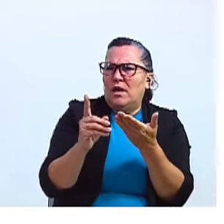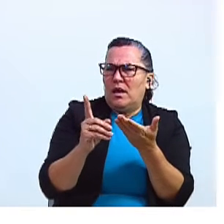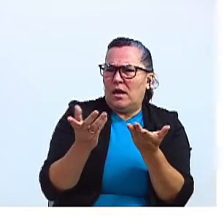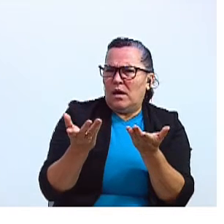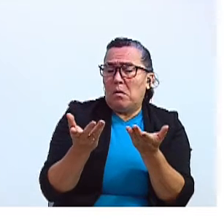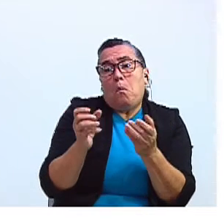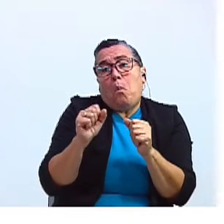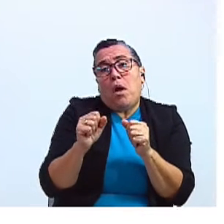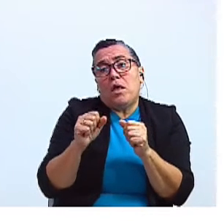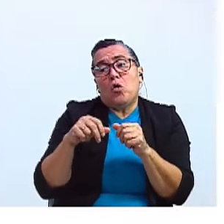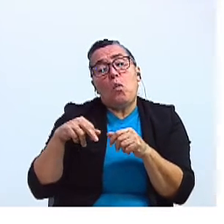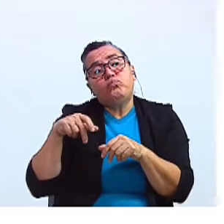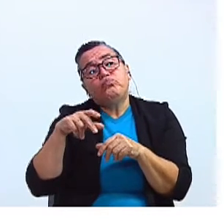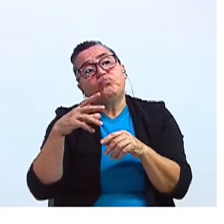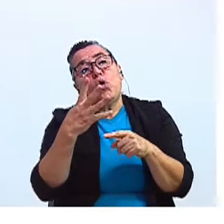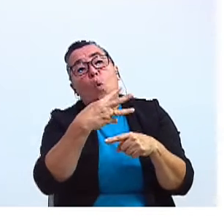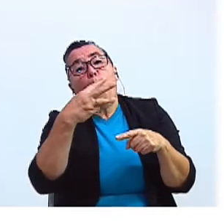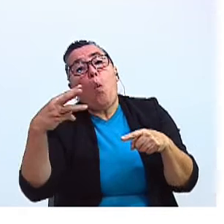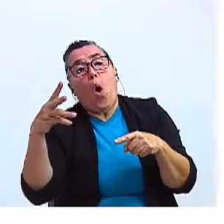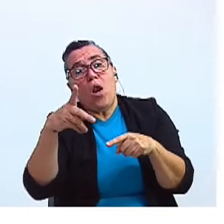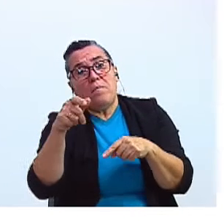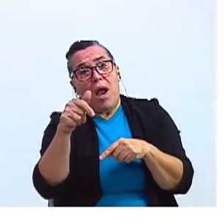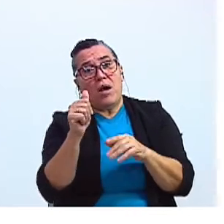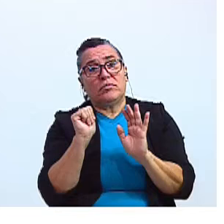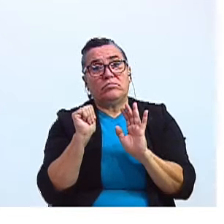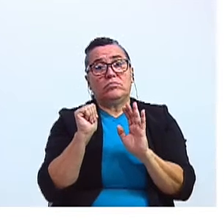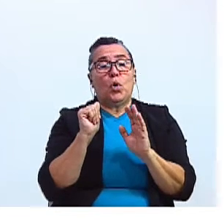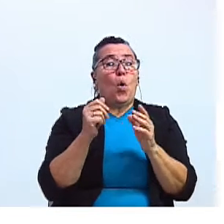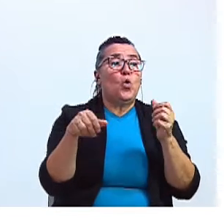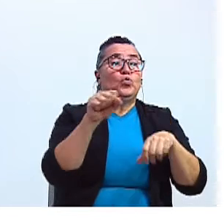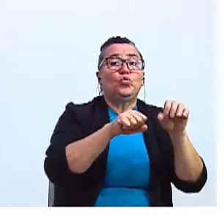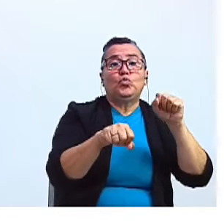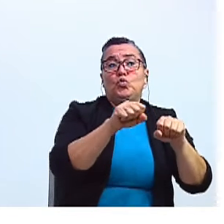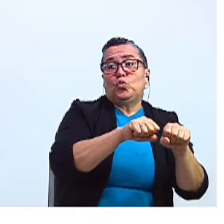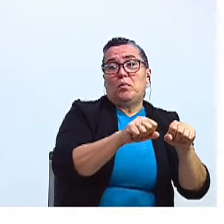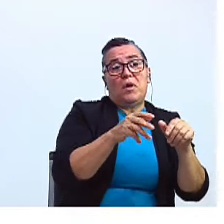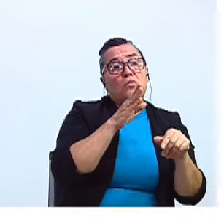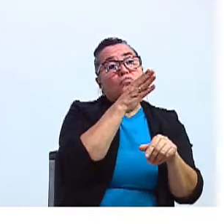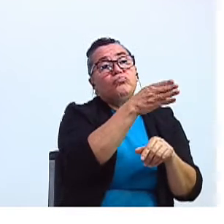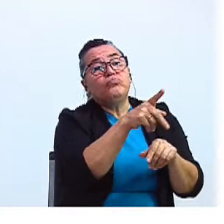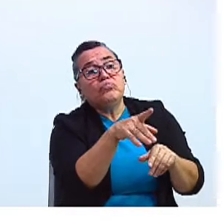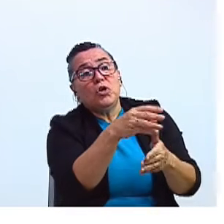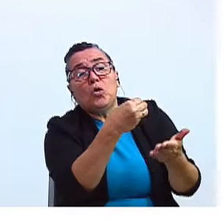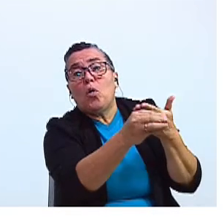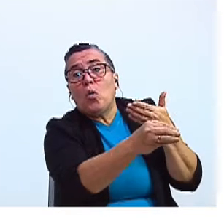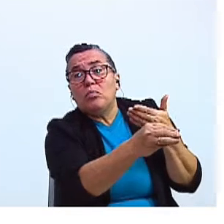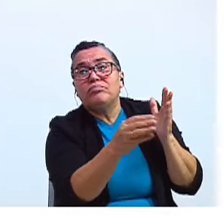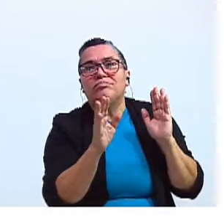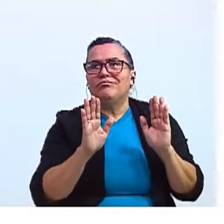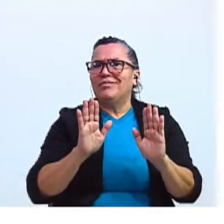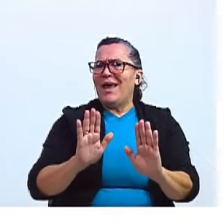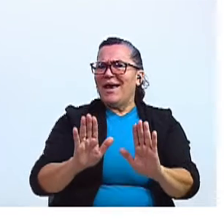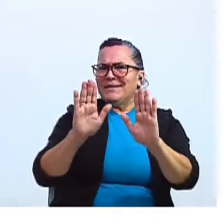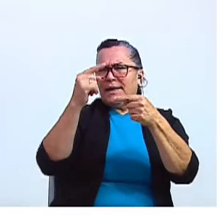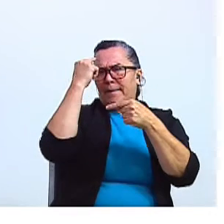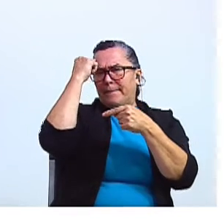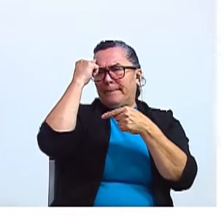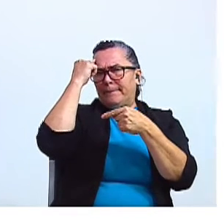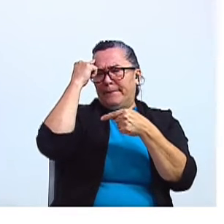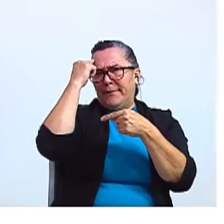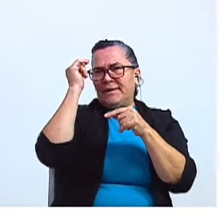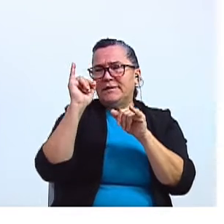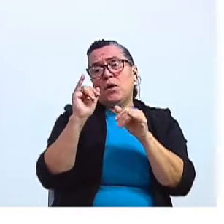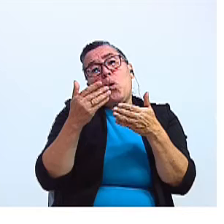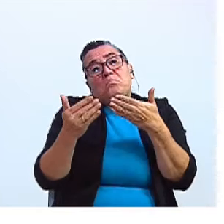can go to Walmart and get it, right? Or maybe you can go to the supermarket, another supermarket, and get it. Excellent, think about it.